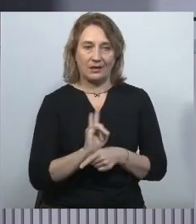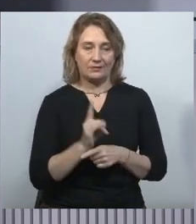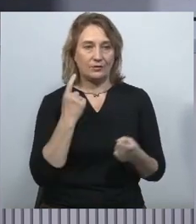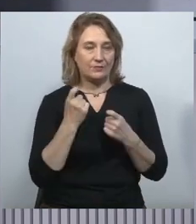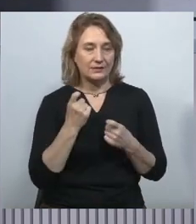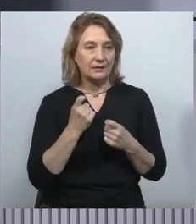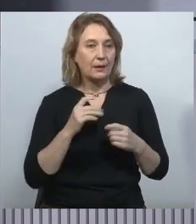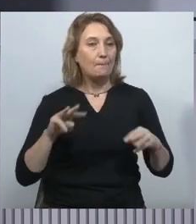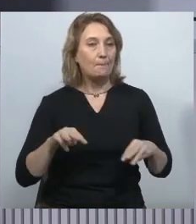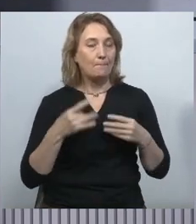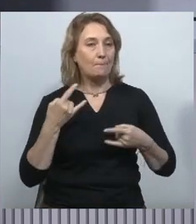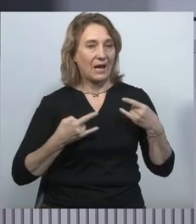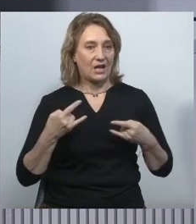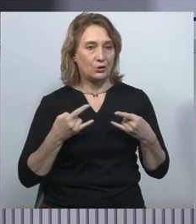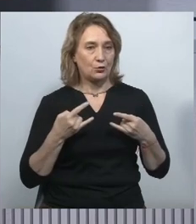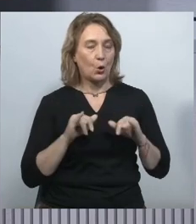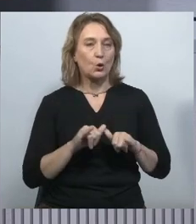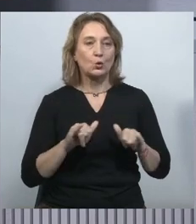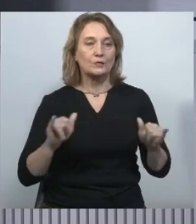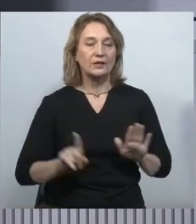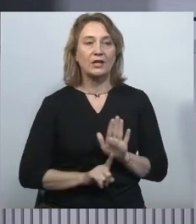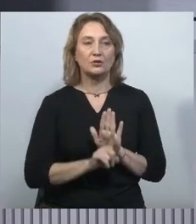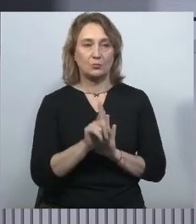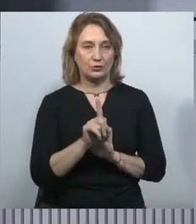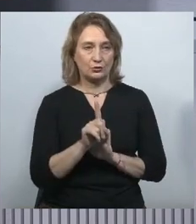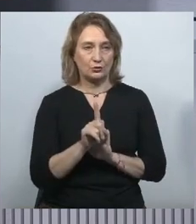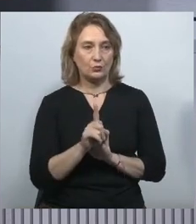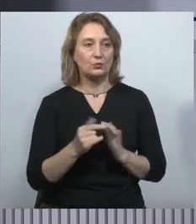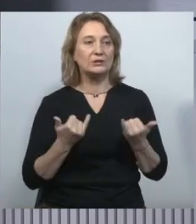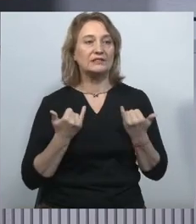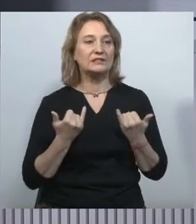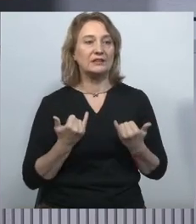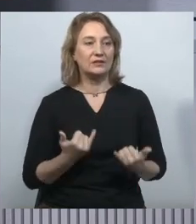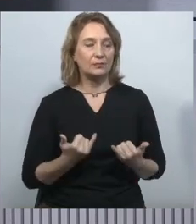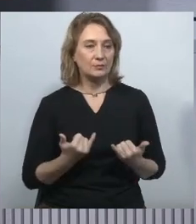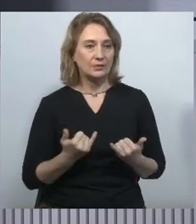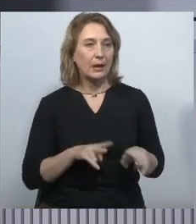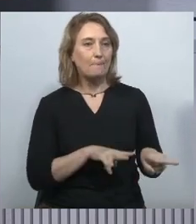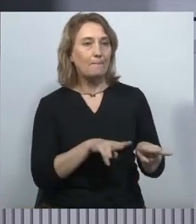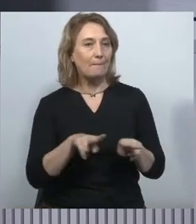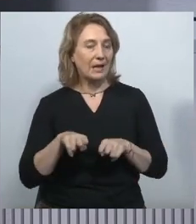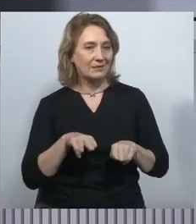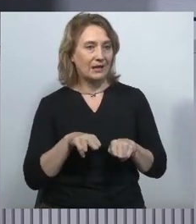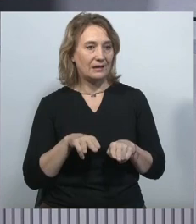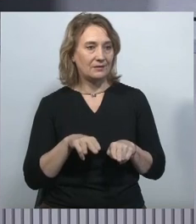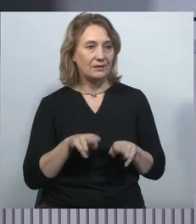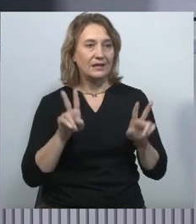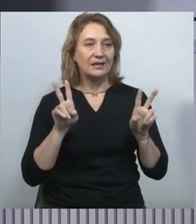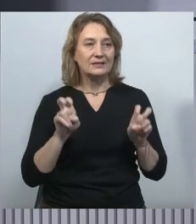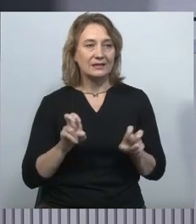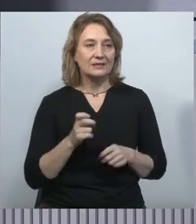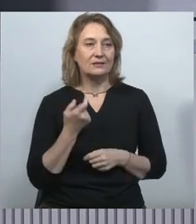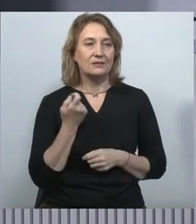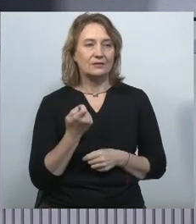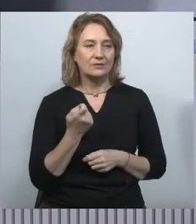I'm Countering Disinformation Media Development Program Manager. So I shall start our today's panel with a